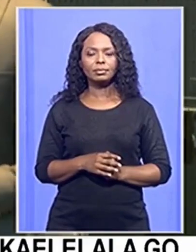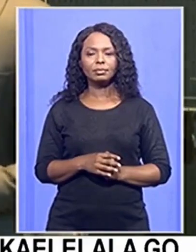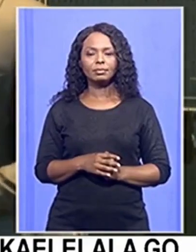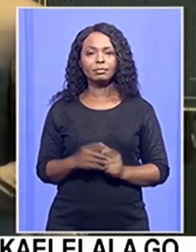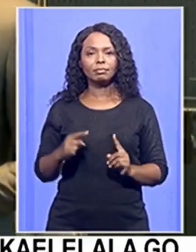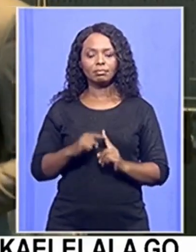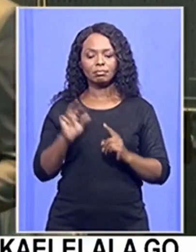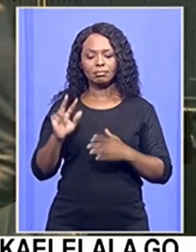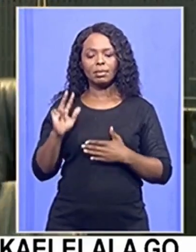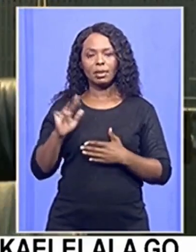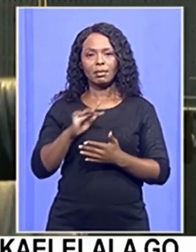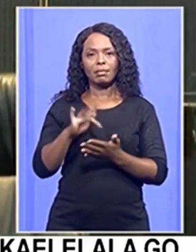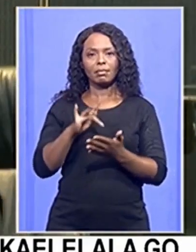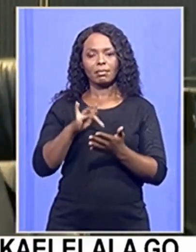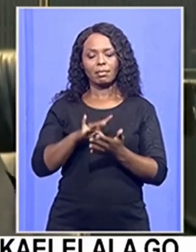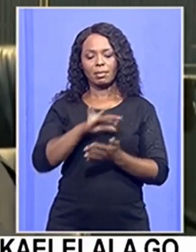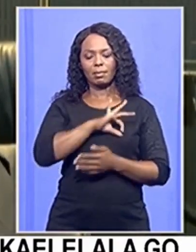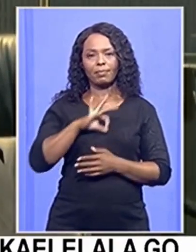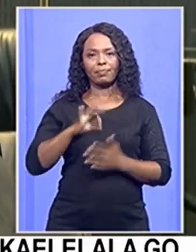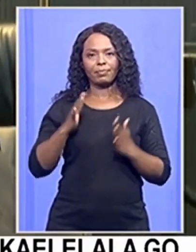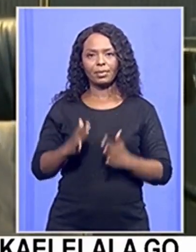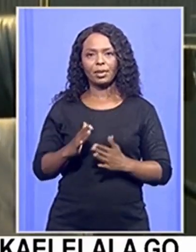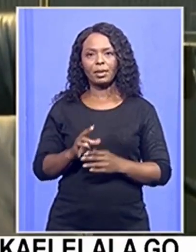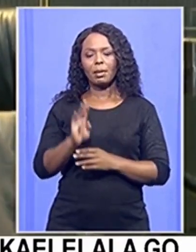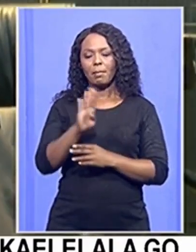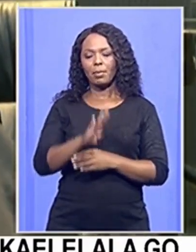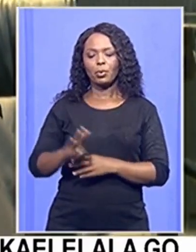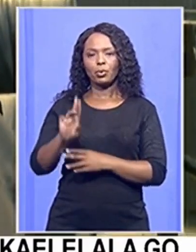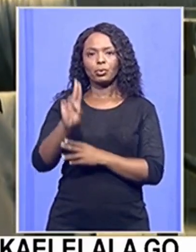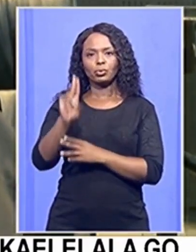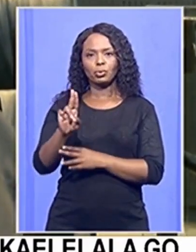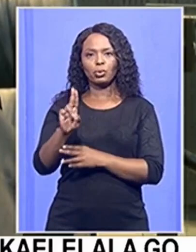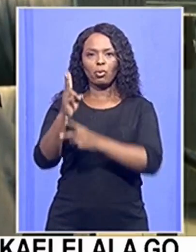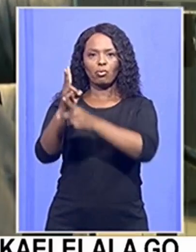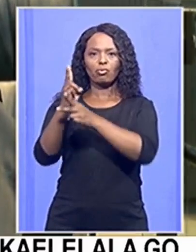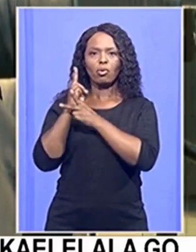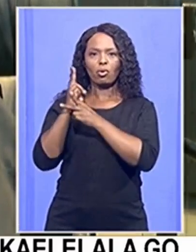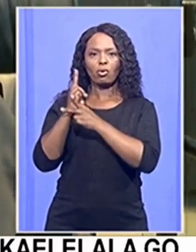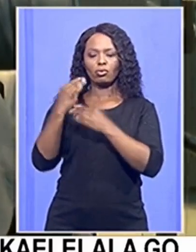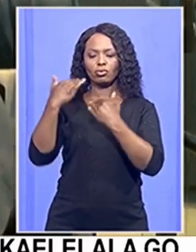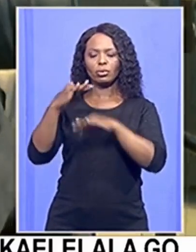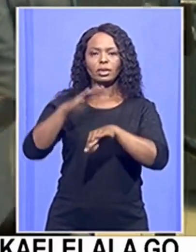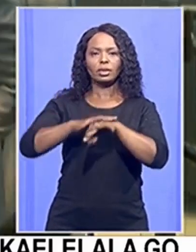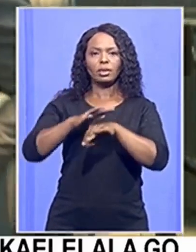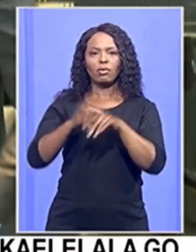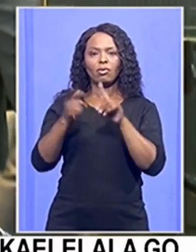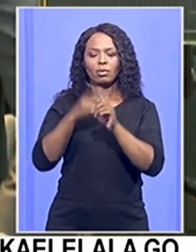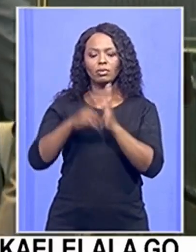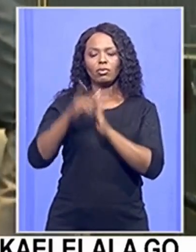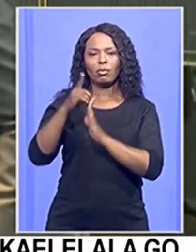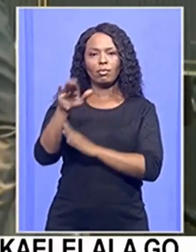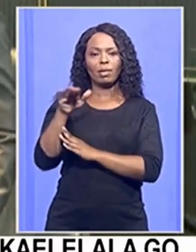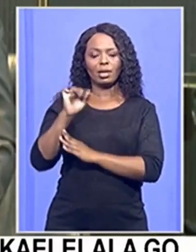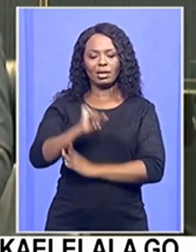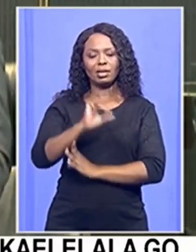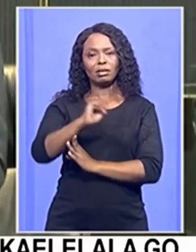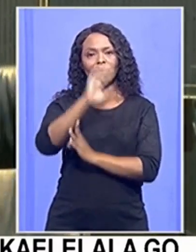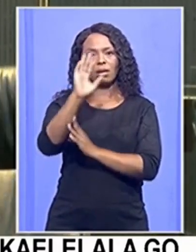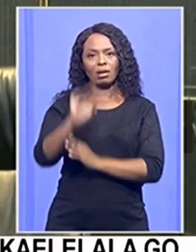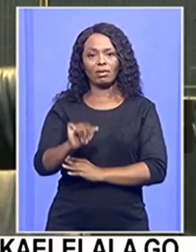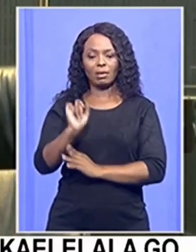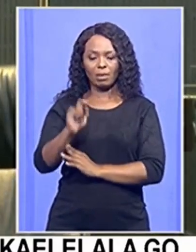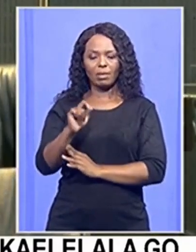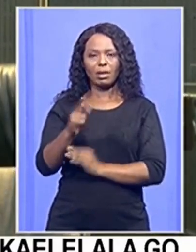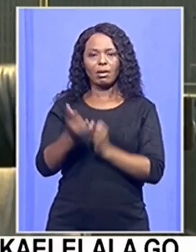Go atlanegiswa ga diranta di le dibilione di le 2 tse leng matlole a kadimo ya nakwana ke Development Bank of South Africa e tle go nna